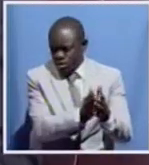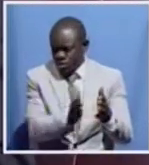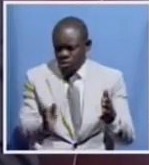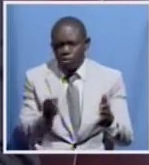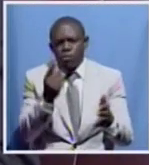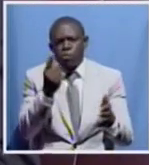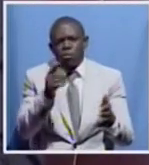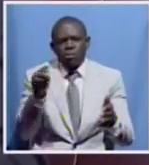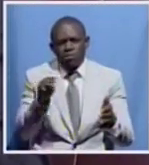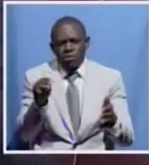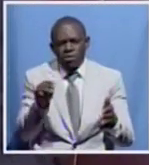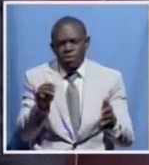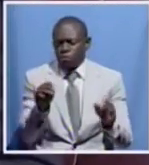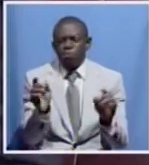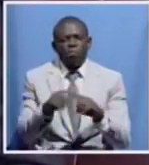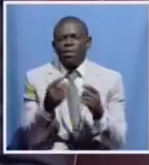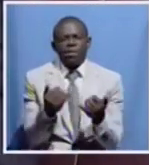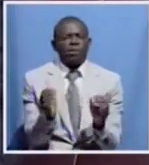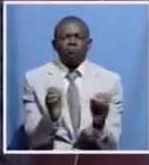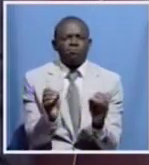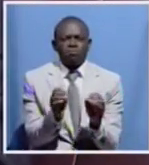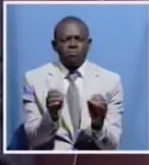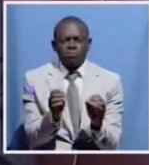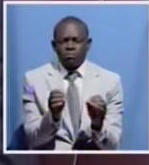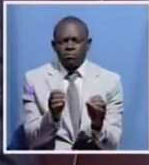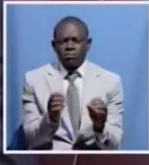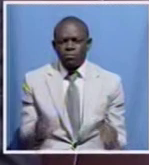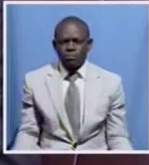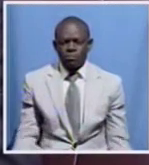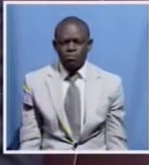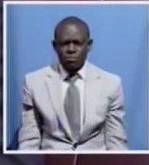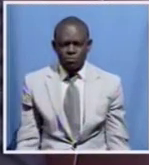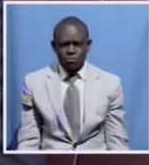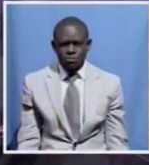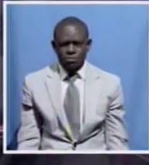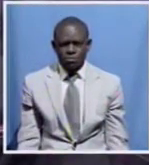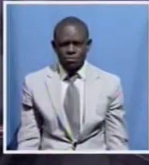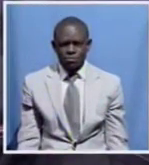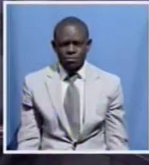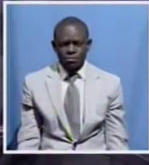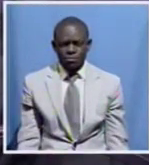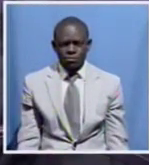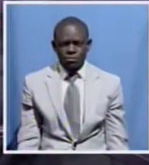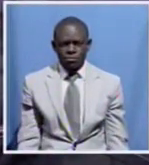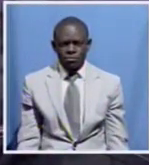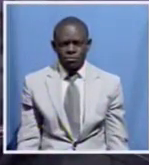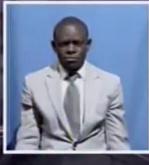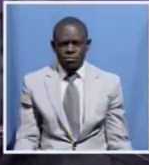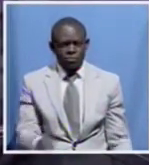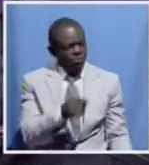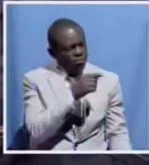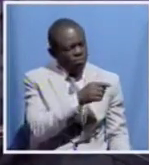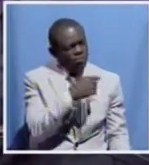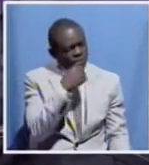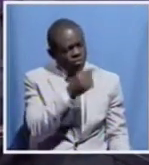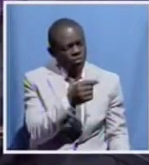are back to back, and this allows for cross-infection. What are we looking at when we talk about these people coming into the country,